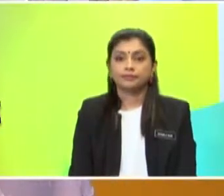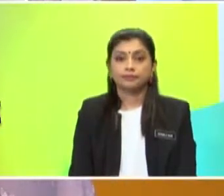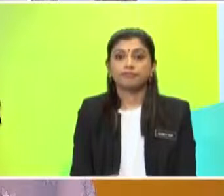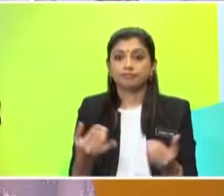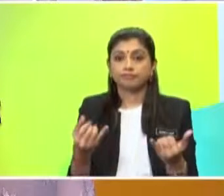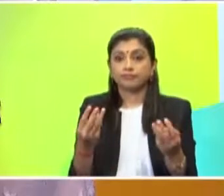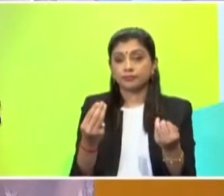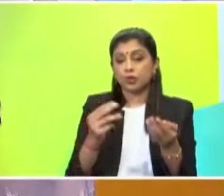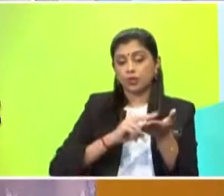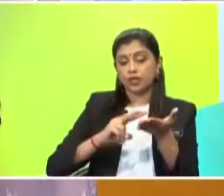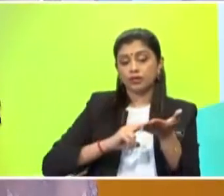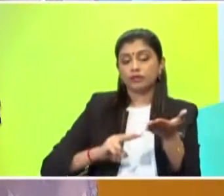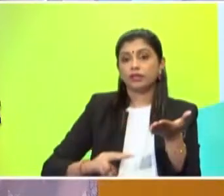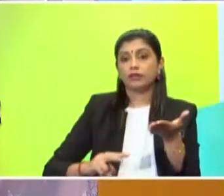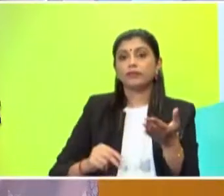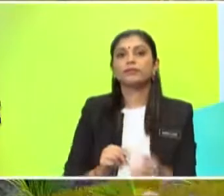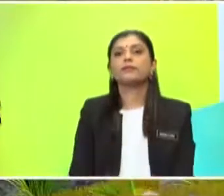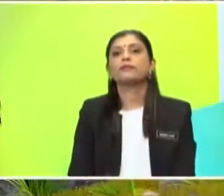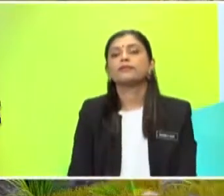clear. Over to you. Who is that?